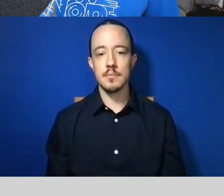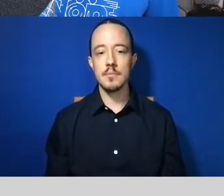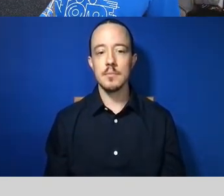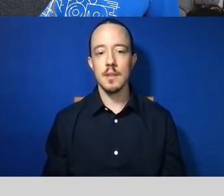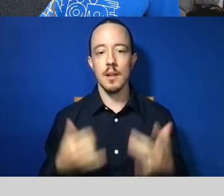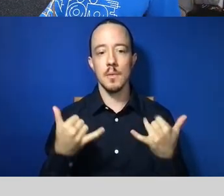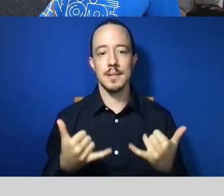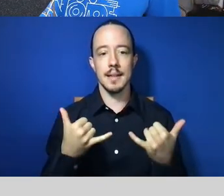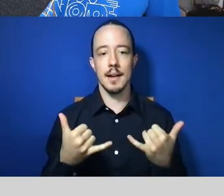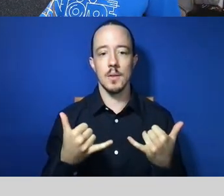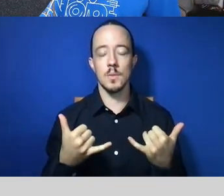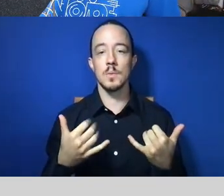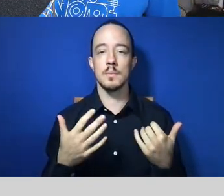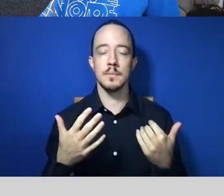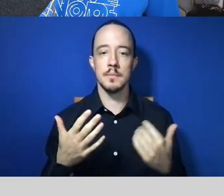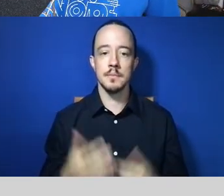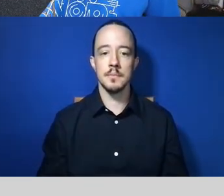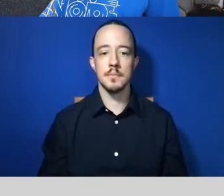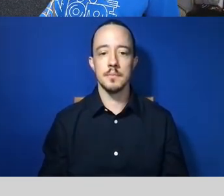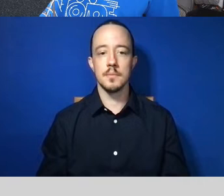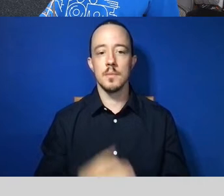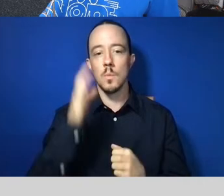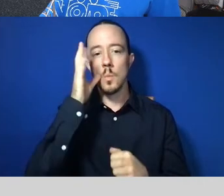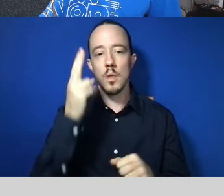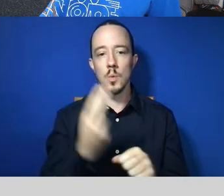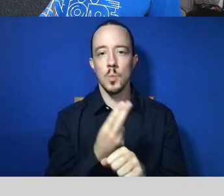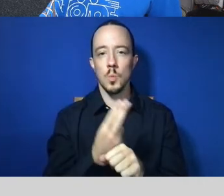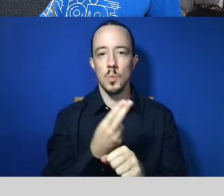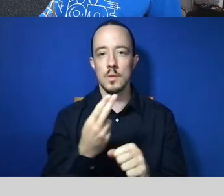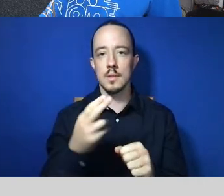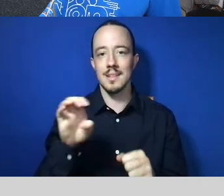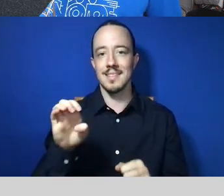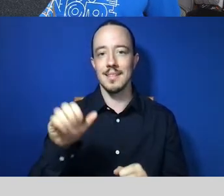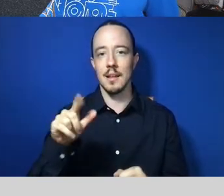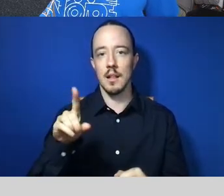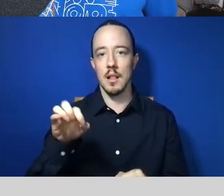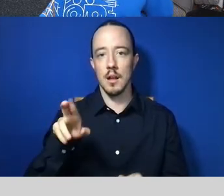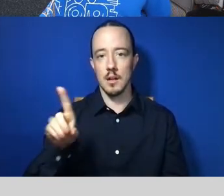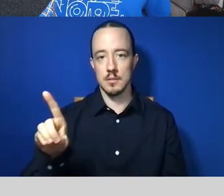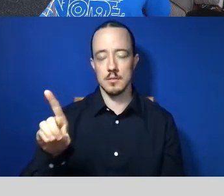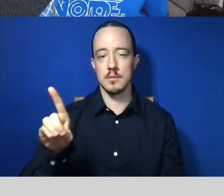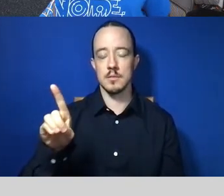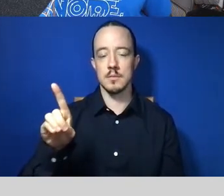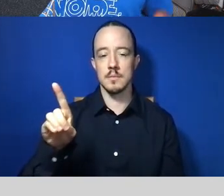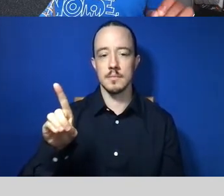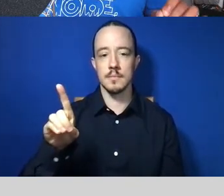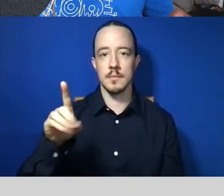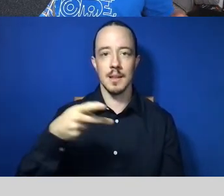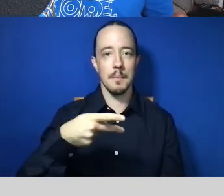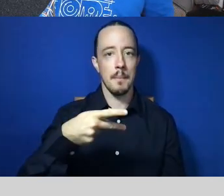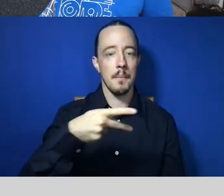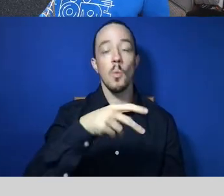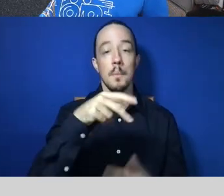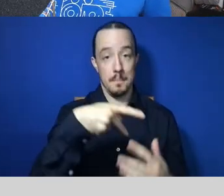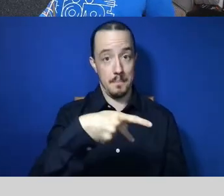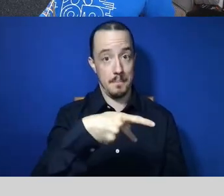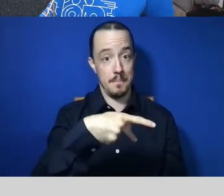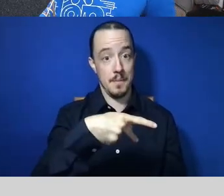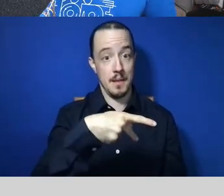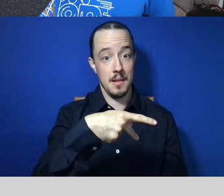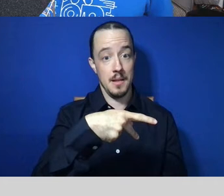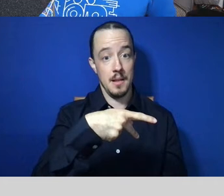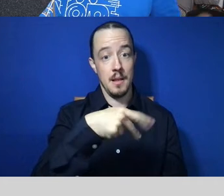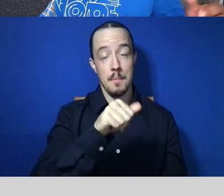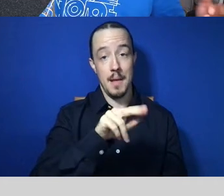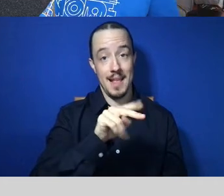do is we're now going to use the Eland pandas